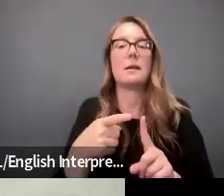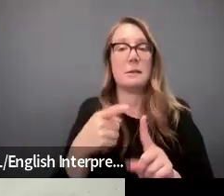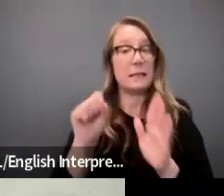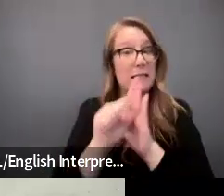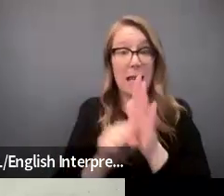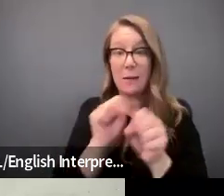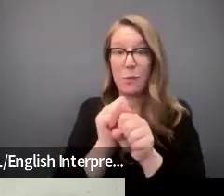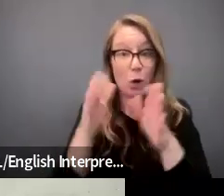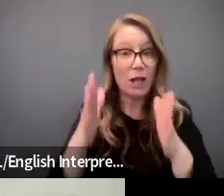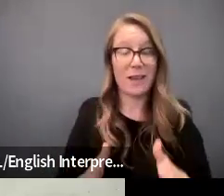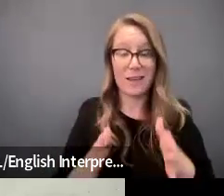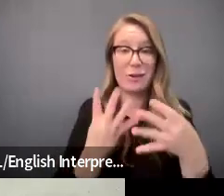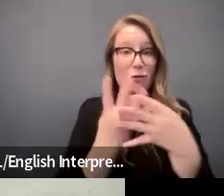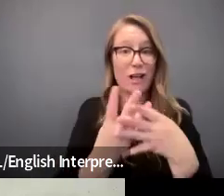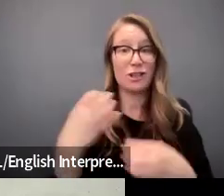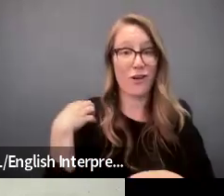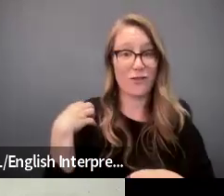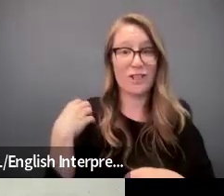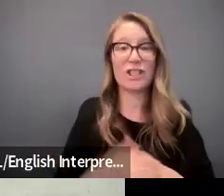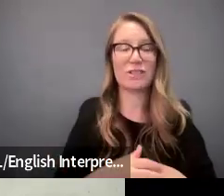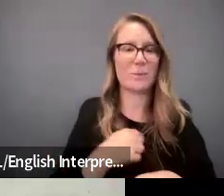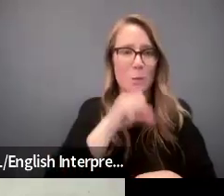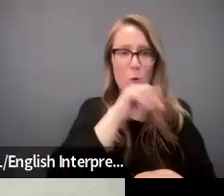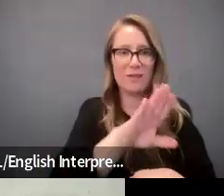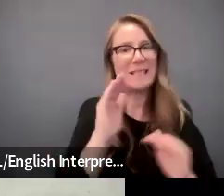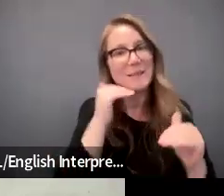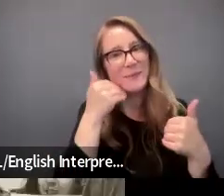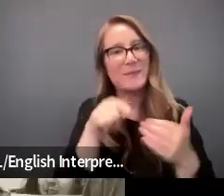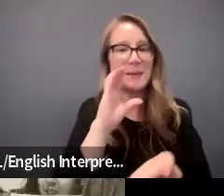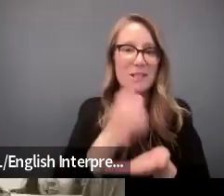employee. So just loved his smile in this picture.